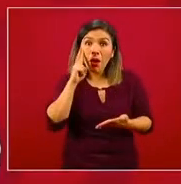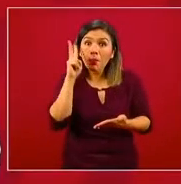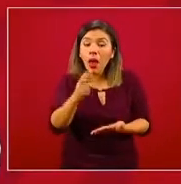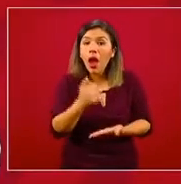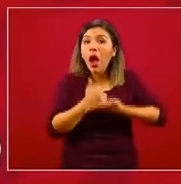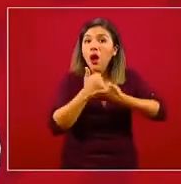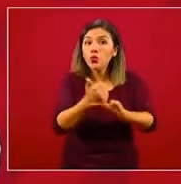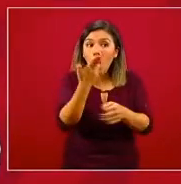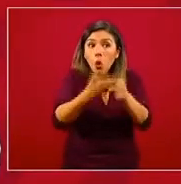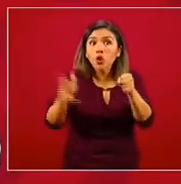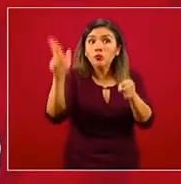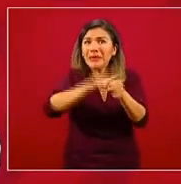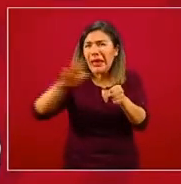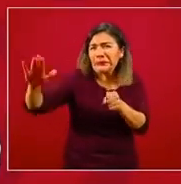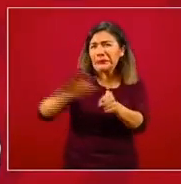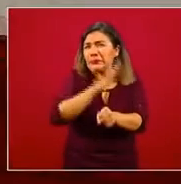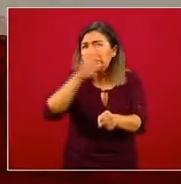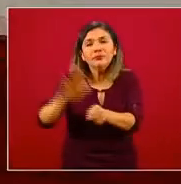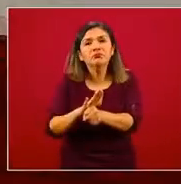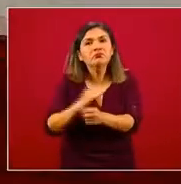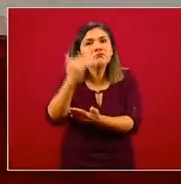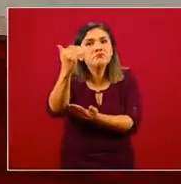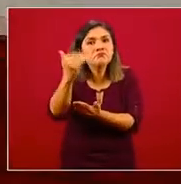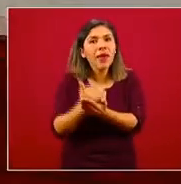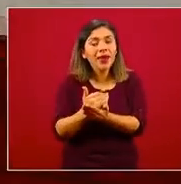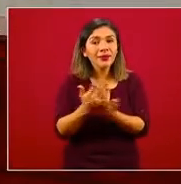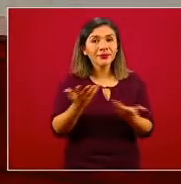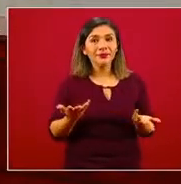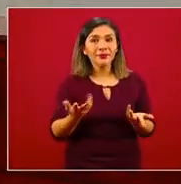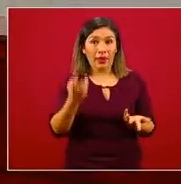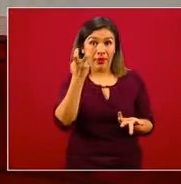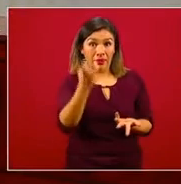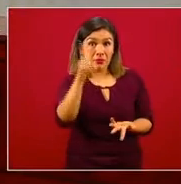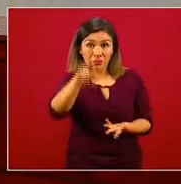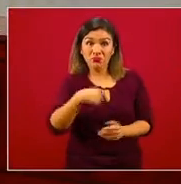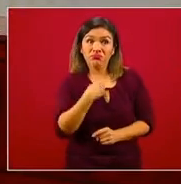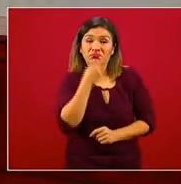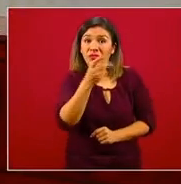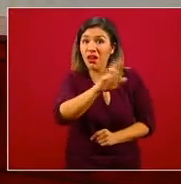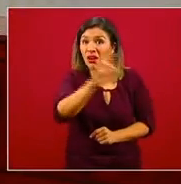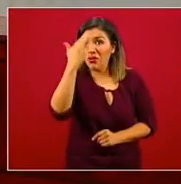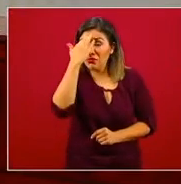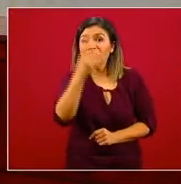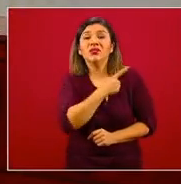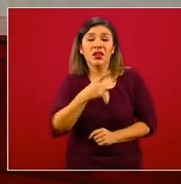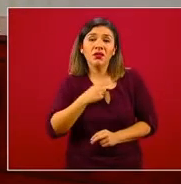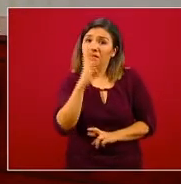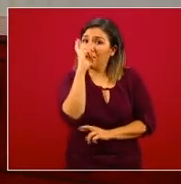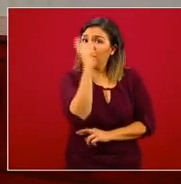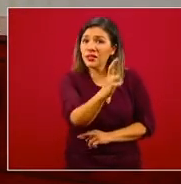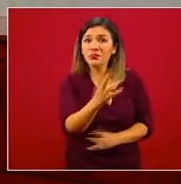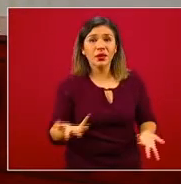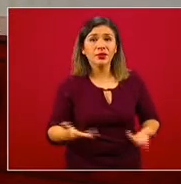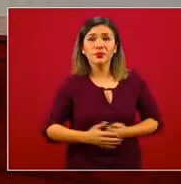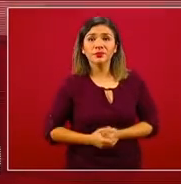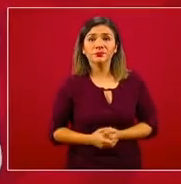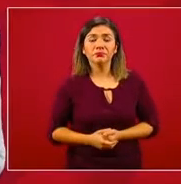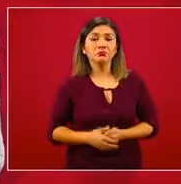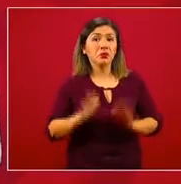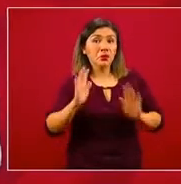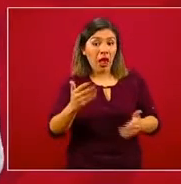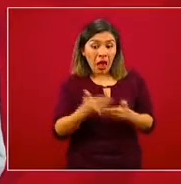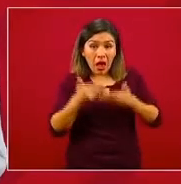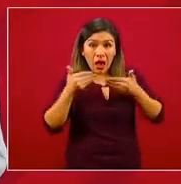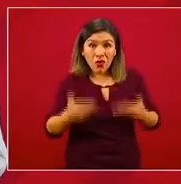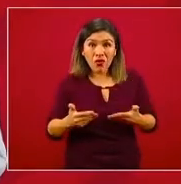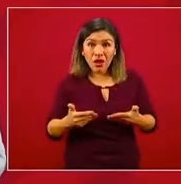a better control that right now is keeping our hospitals not saturated. So,